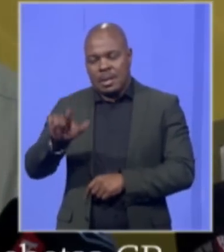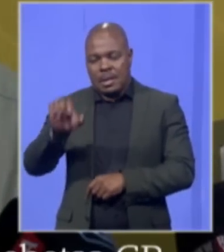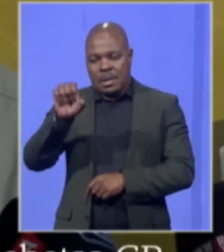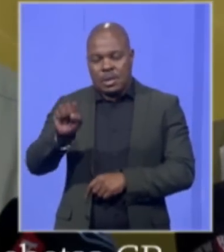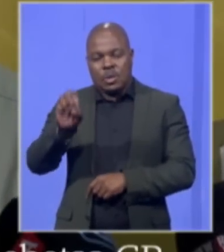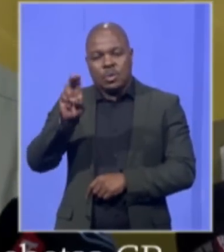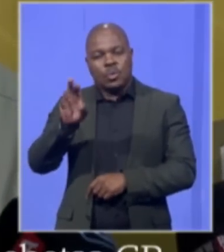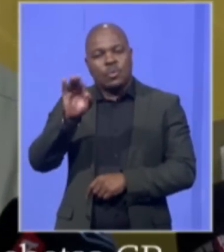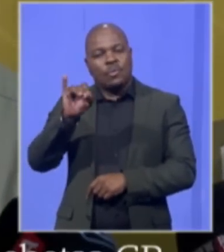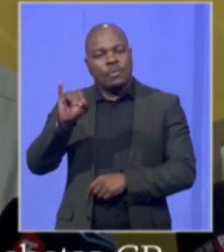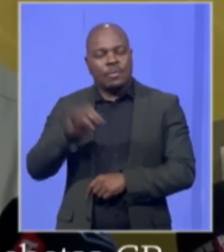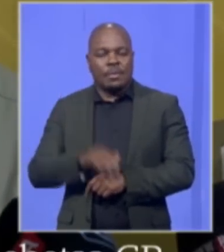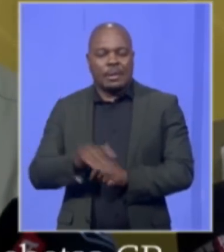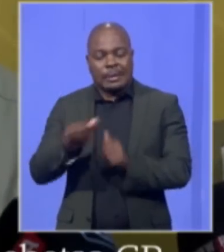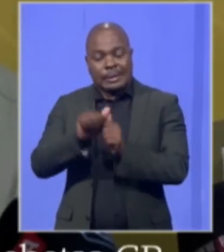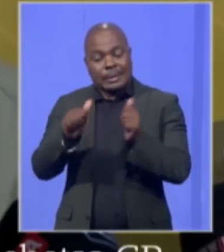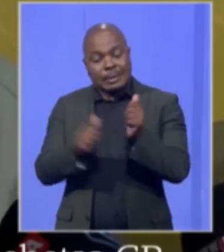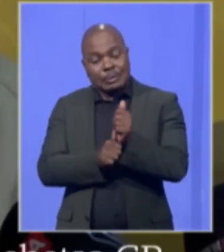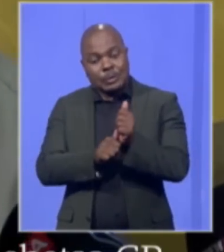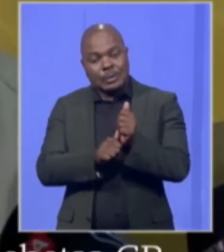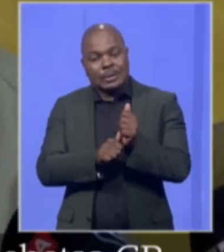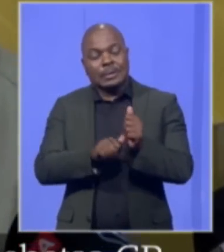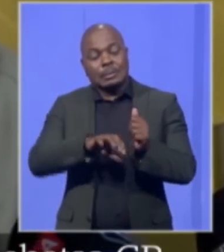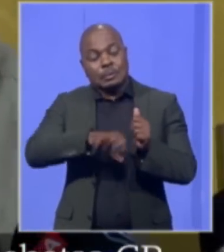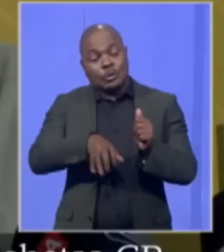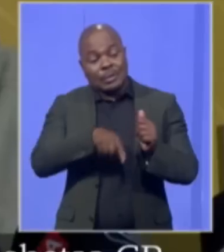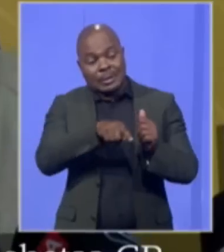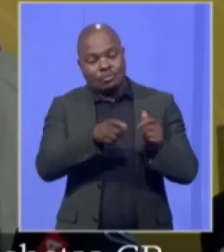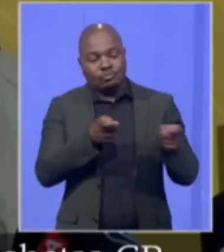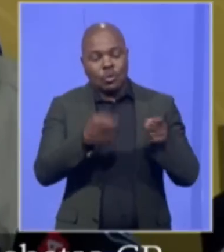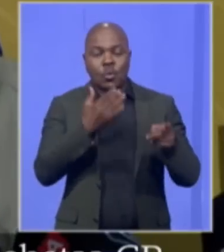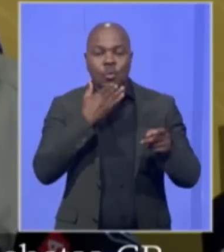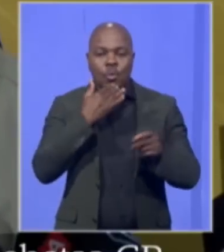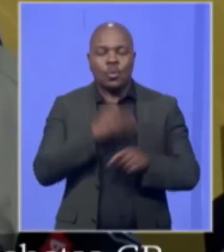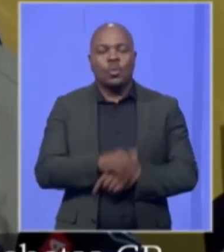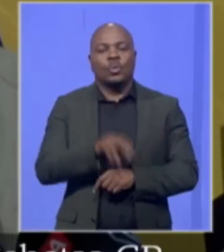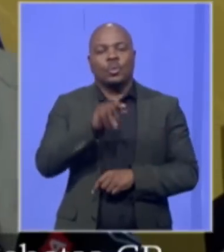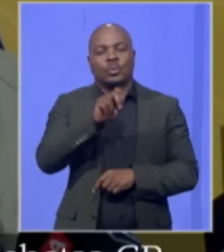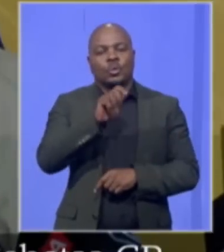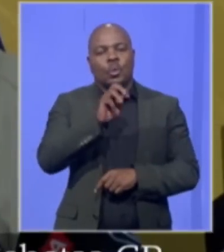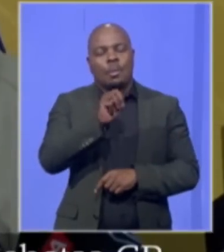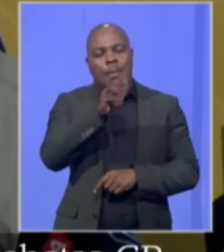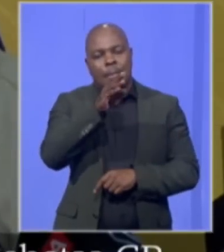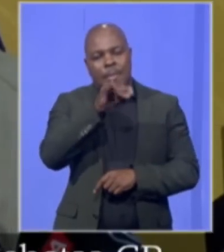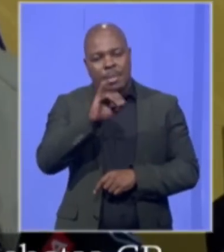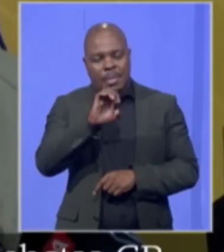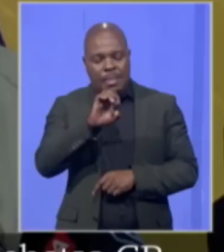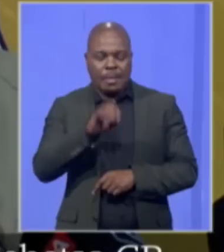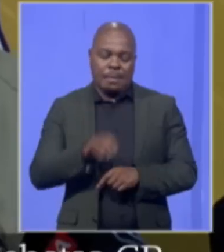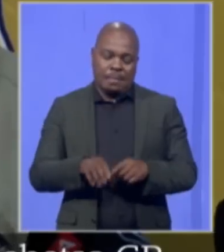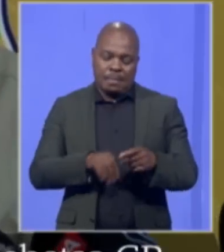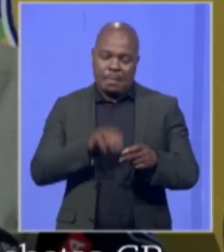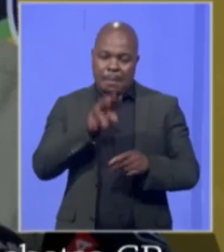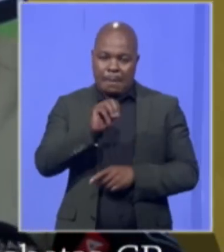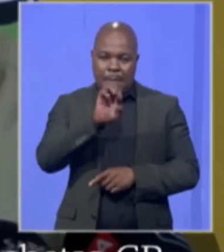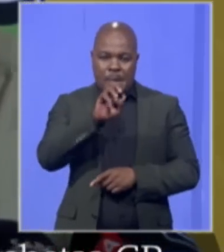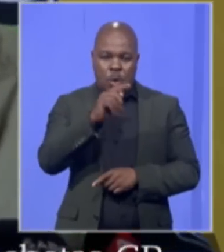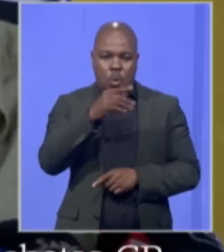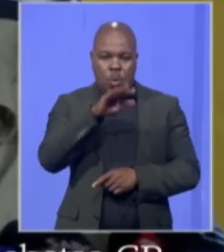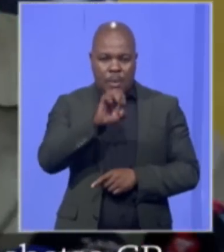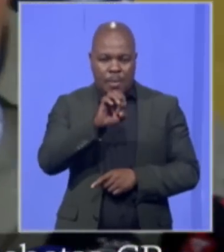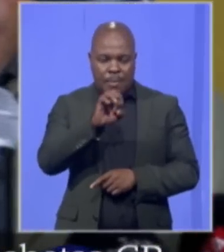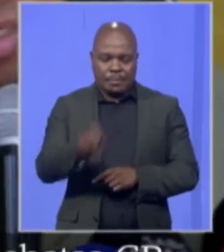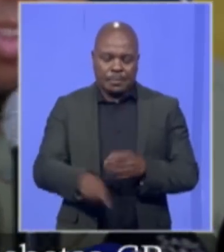and a deputy provincial convener Comrade Ntombi Mikhwe, next to Comrade Panyaza,